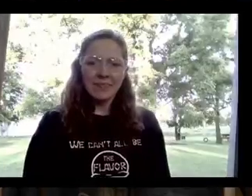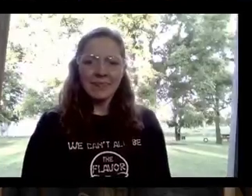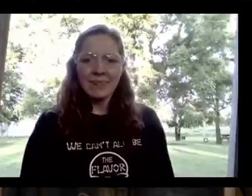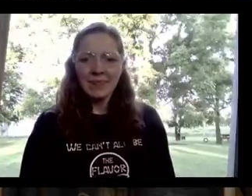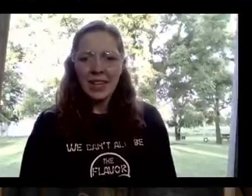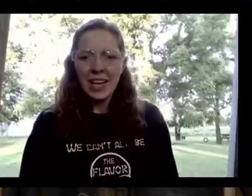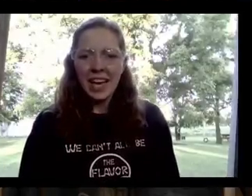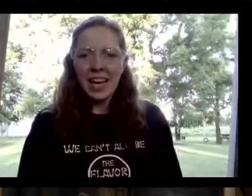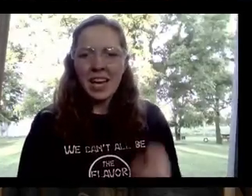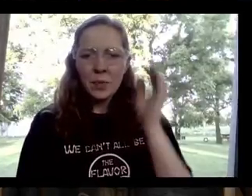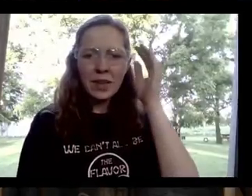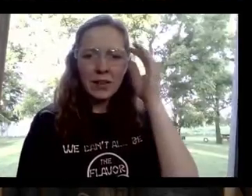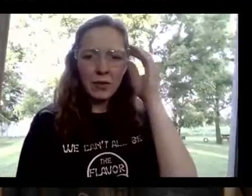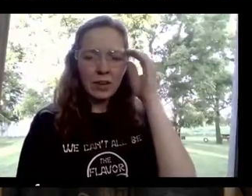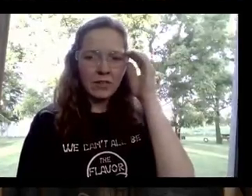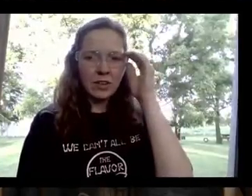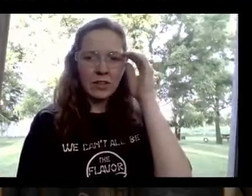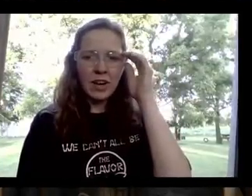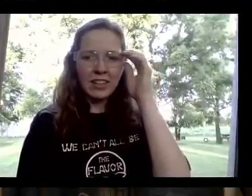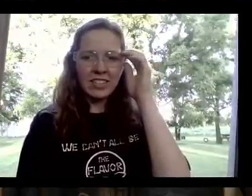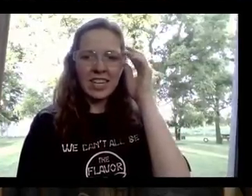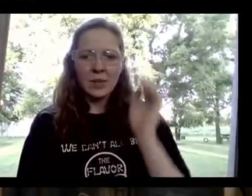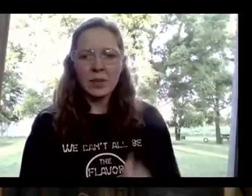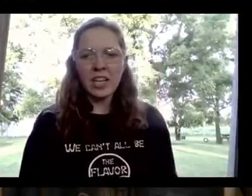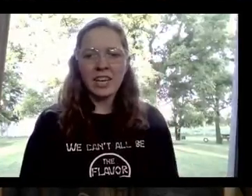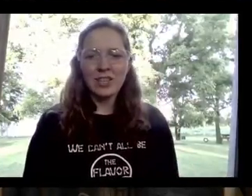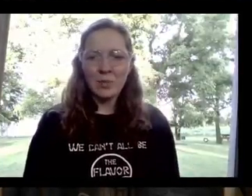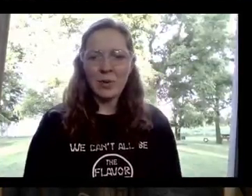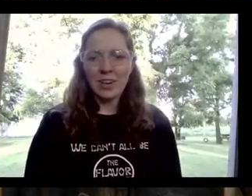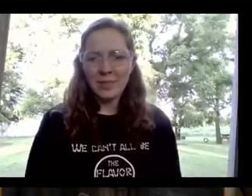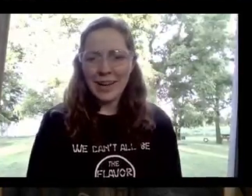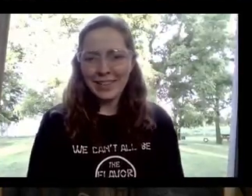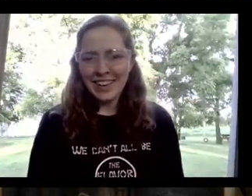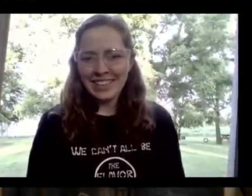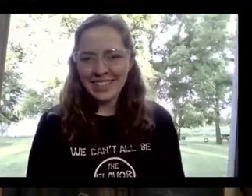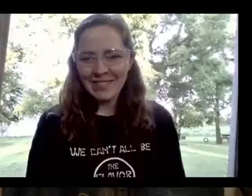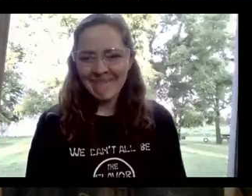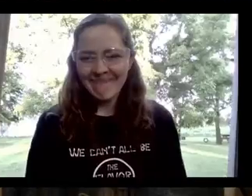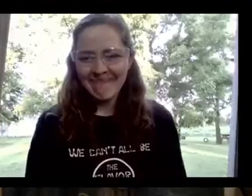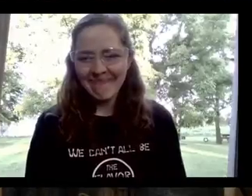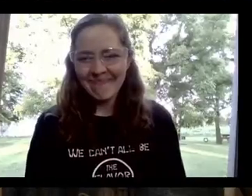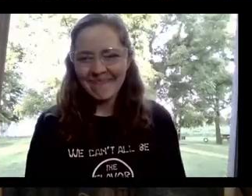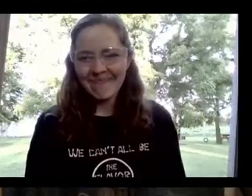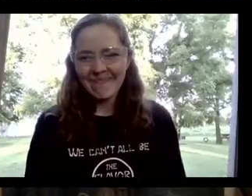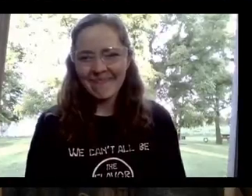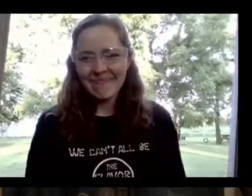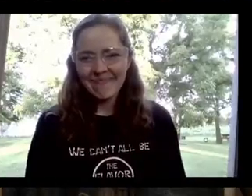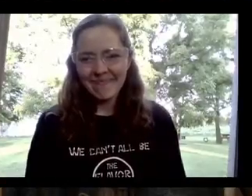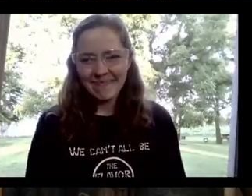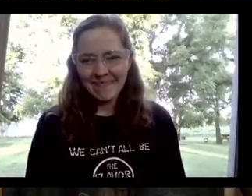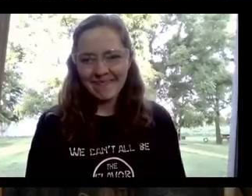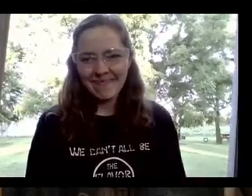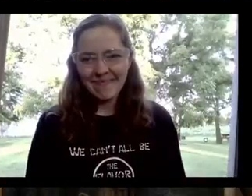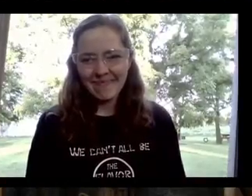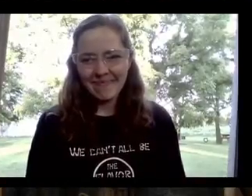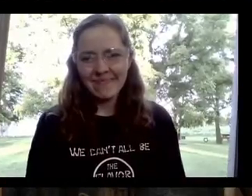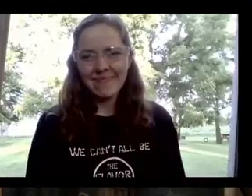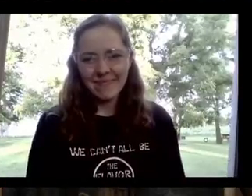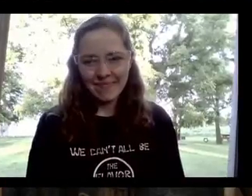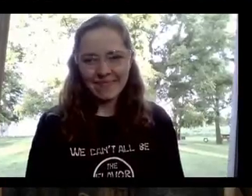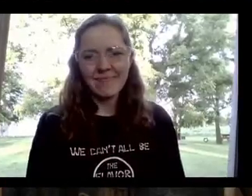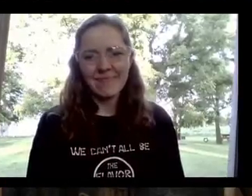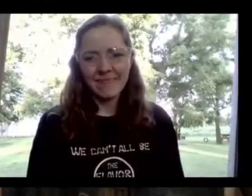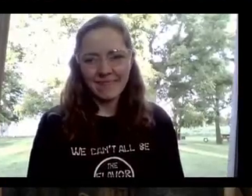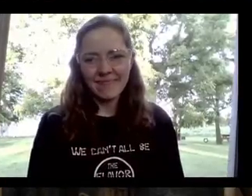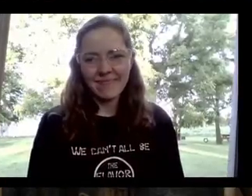that. And What the Forge for $2 says, wish I could do more, smiley face. What the Forge, it's perfect. All right, brother, thank you so